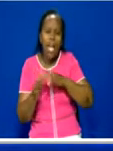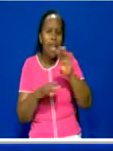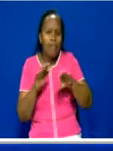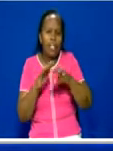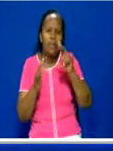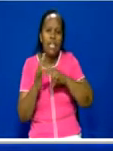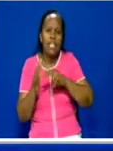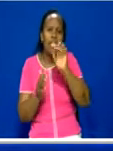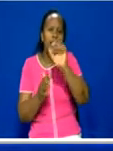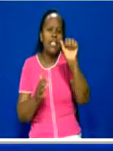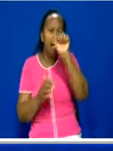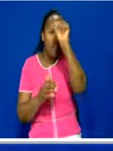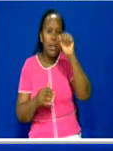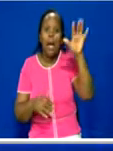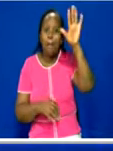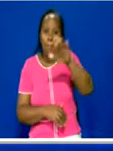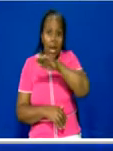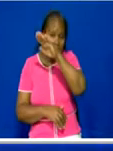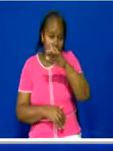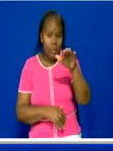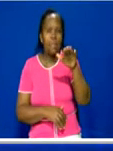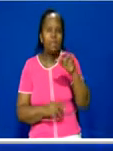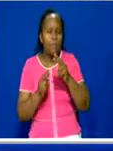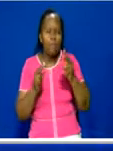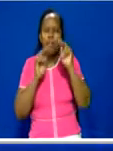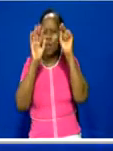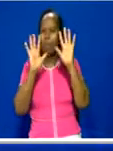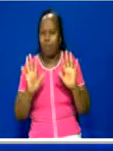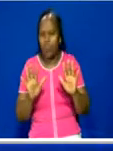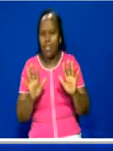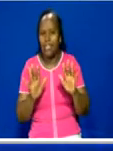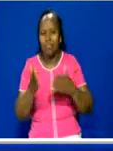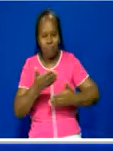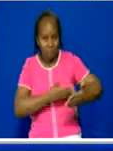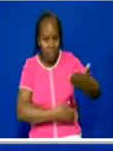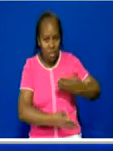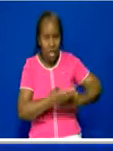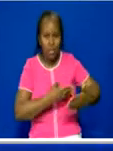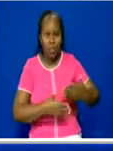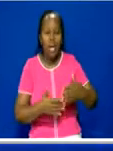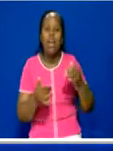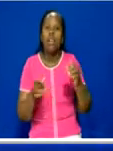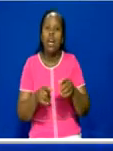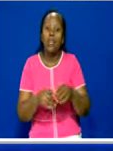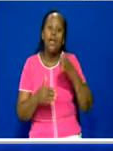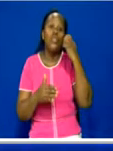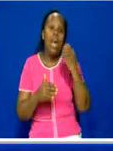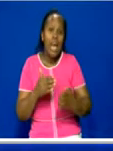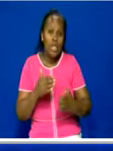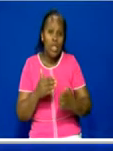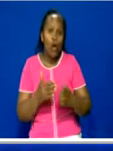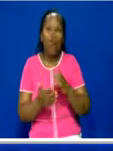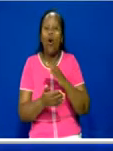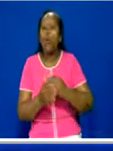East African Parliament. So that's going to prove to be very exciting discussion. And with that, we will have come to the end of